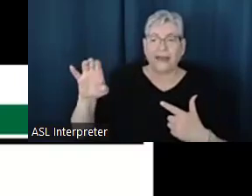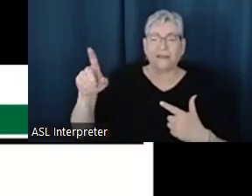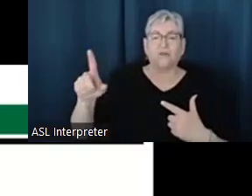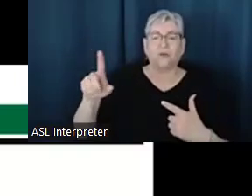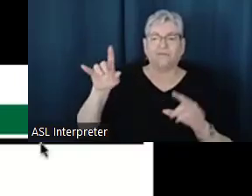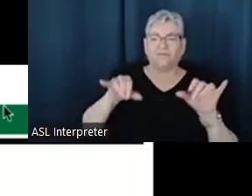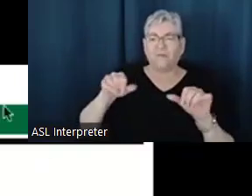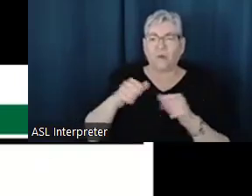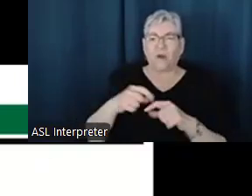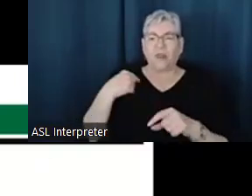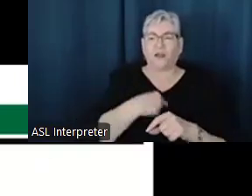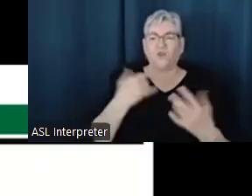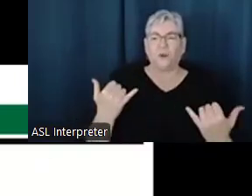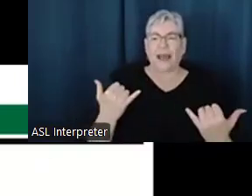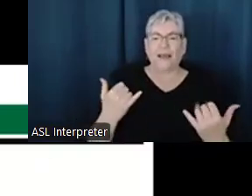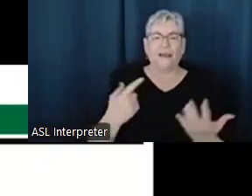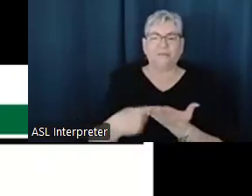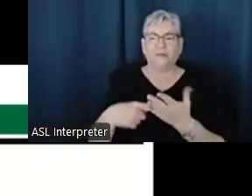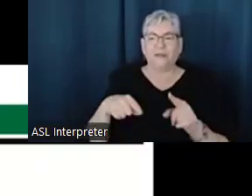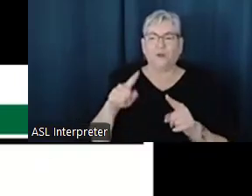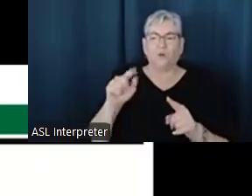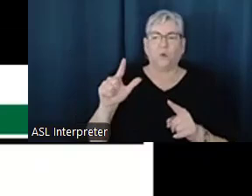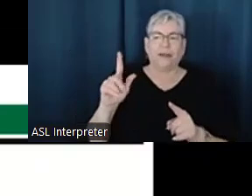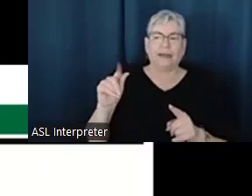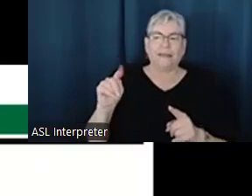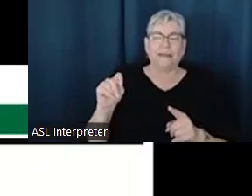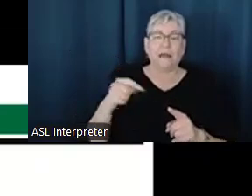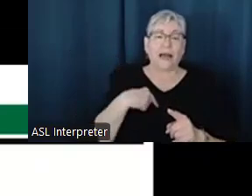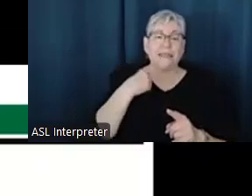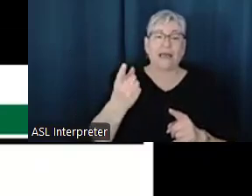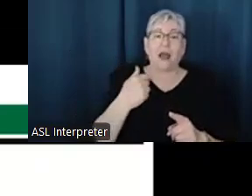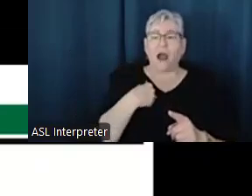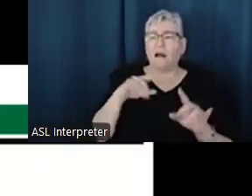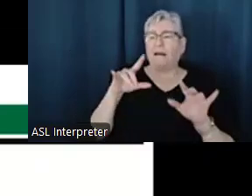these toolkits. Like I said, I love talking about this stuff, so I'm happy